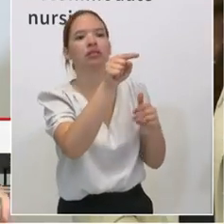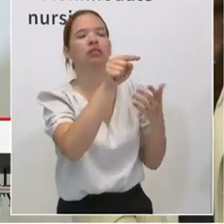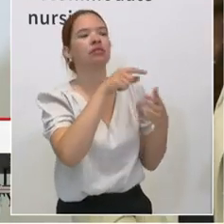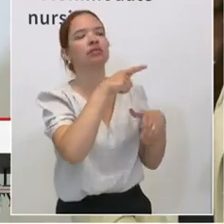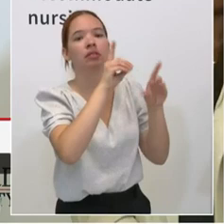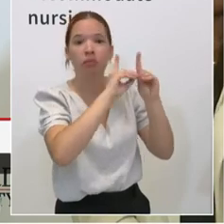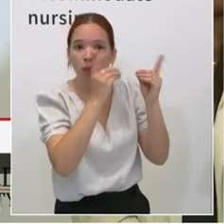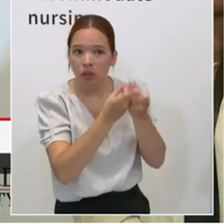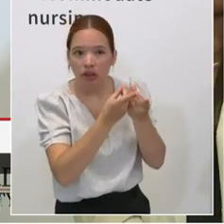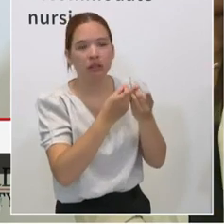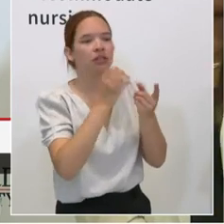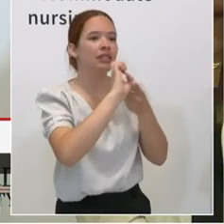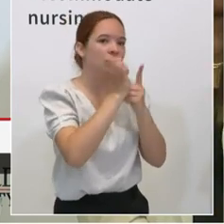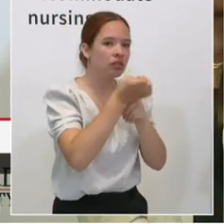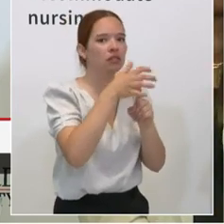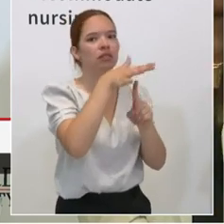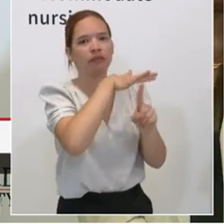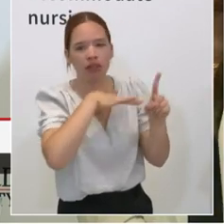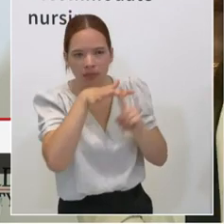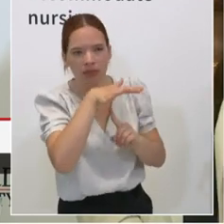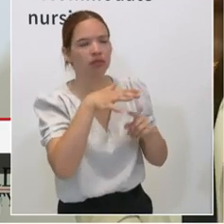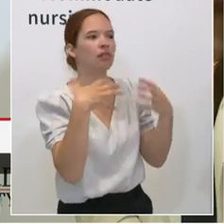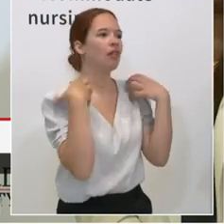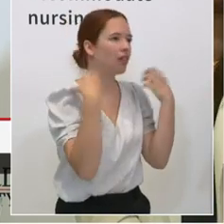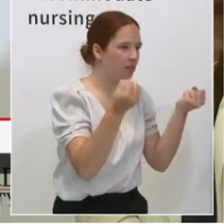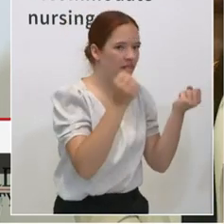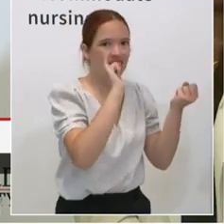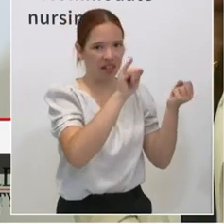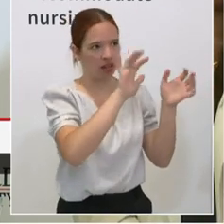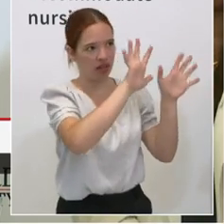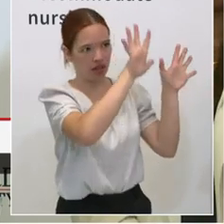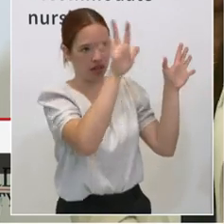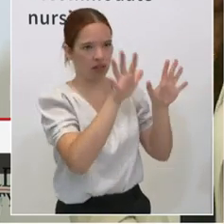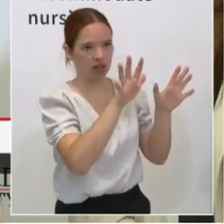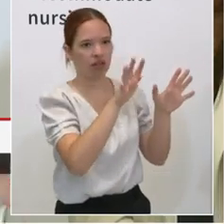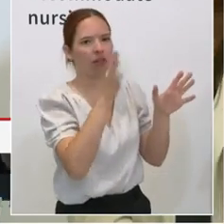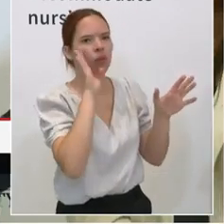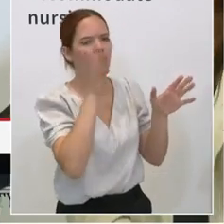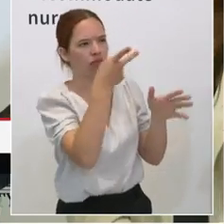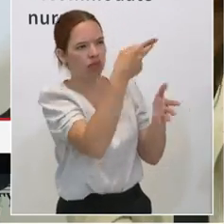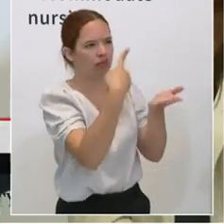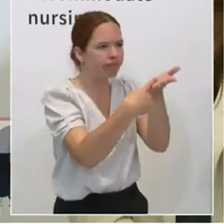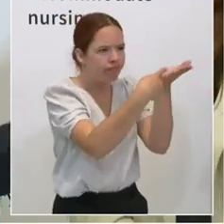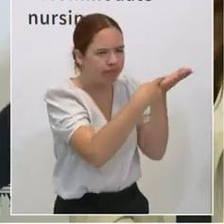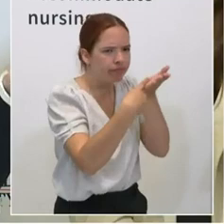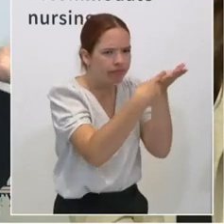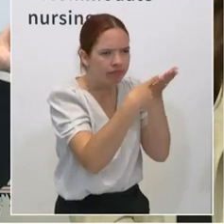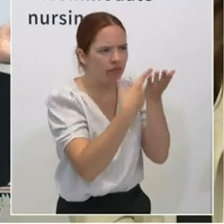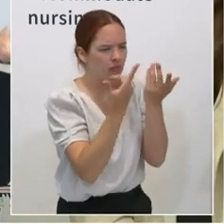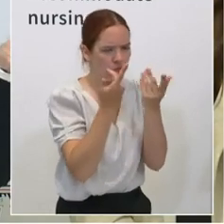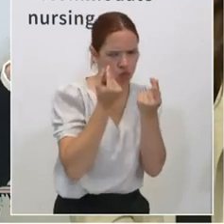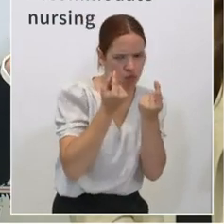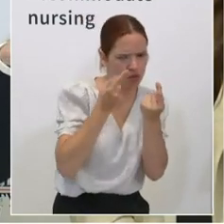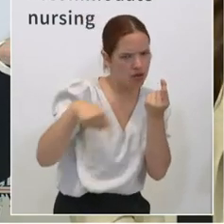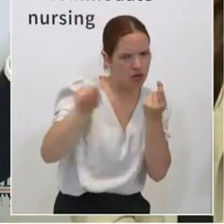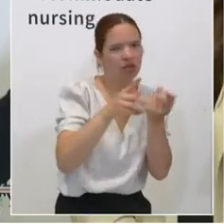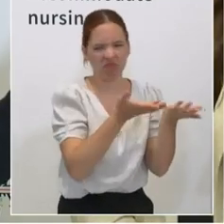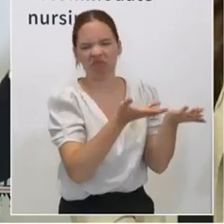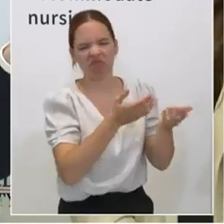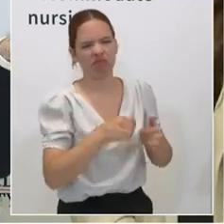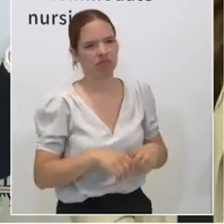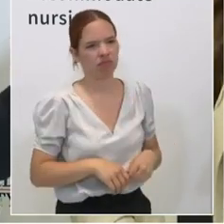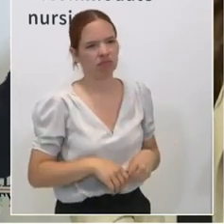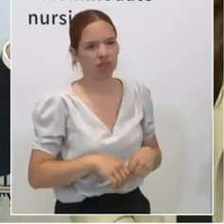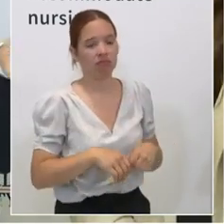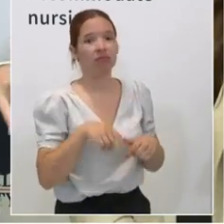most current health information is and make operational adjustments. This morning, Dr. Rodriguez talked about some of the actions taken